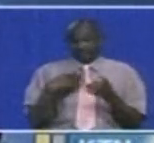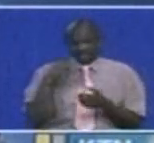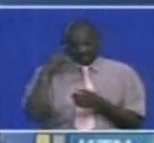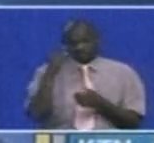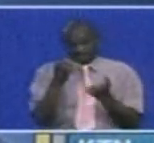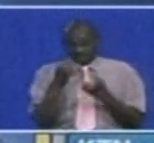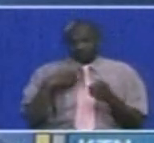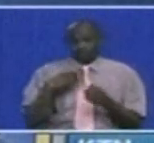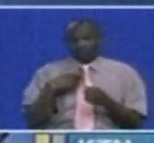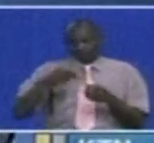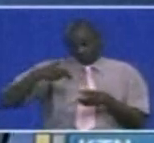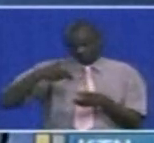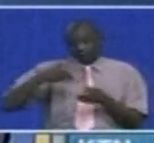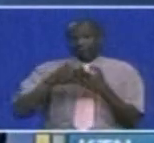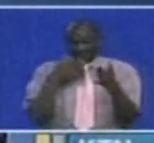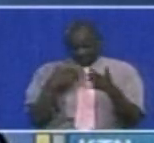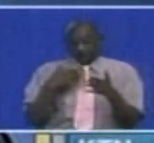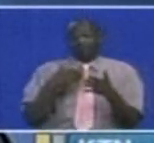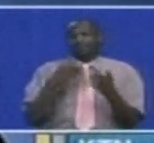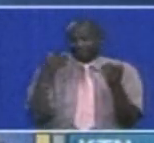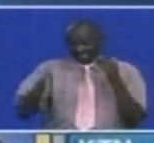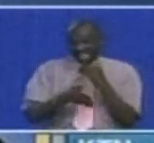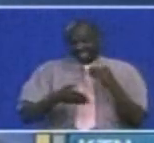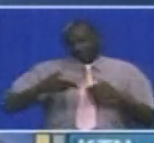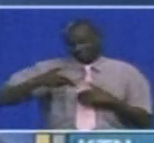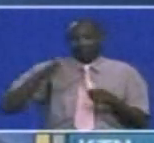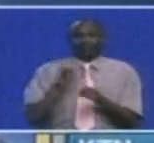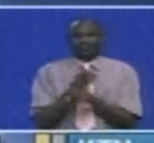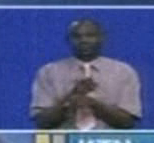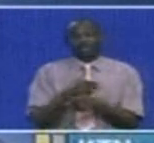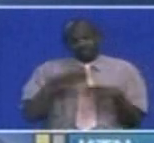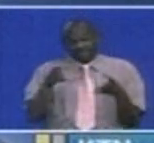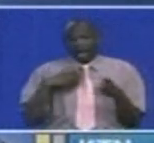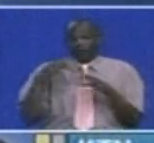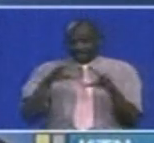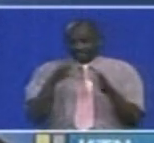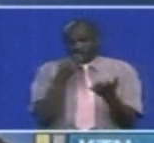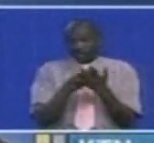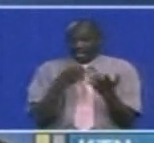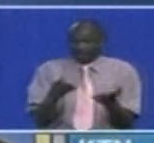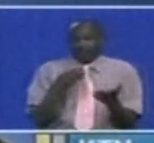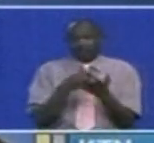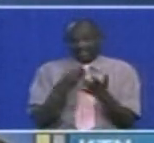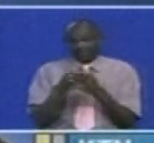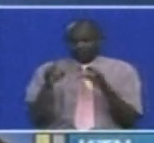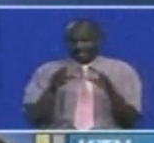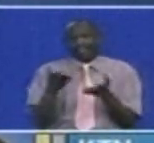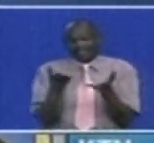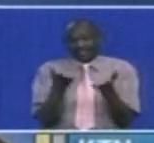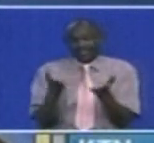to fuel up before midnight. Let's now take a look at the numbers with how your money is working for you as we go to the financial market report coming up